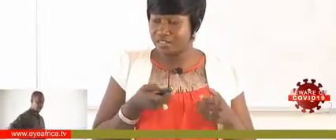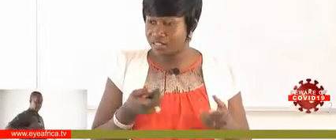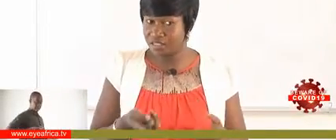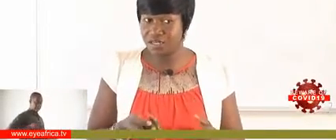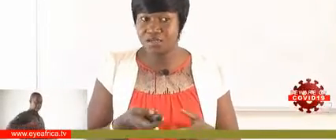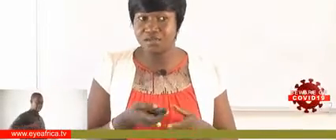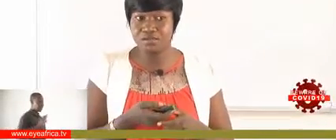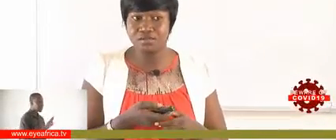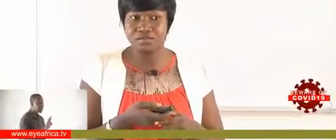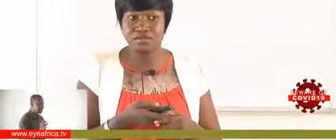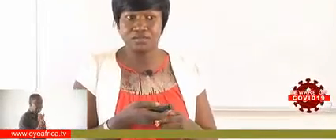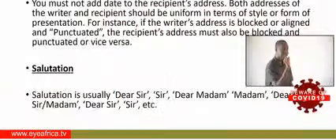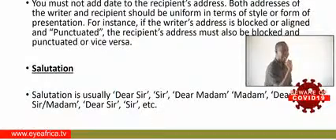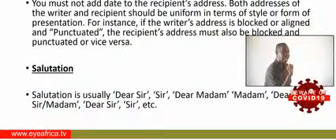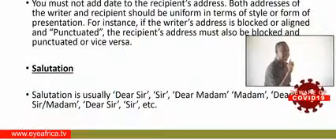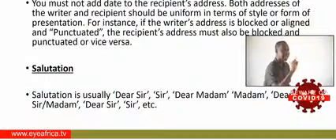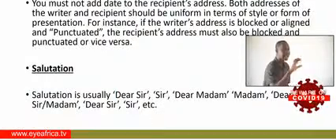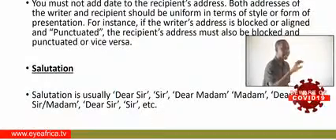Dear sir,